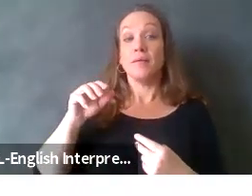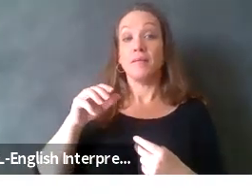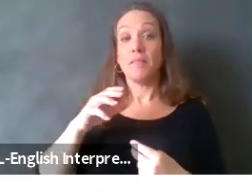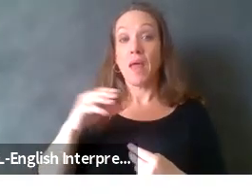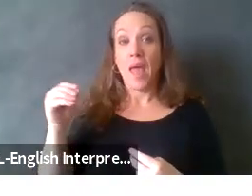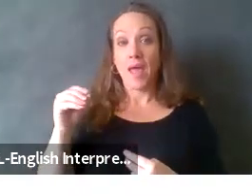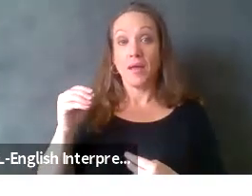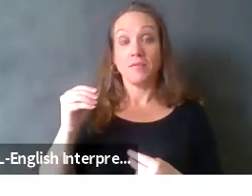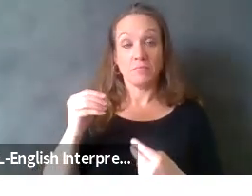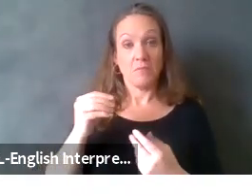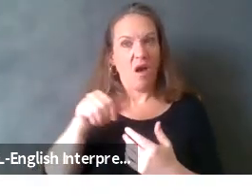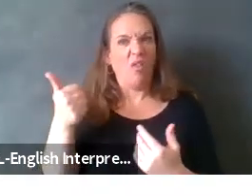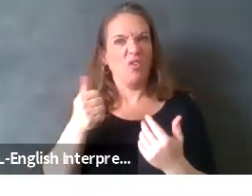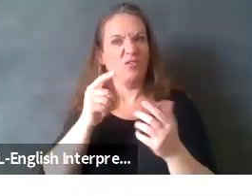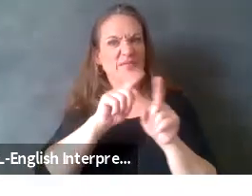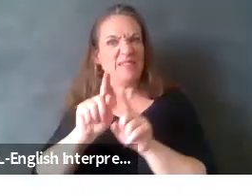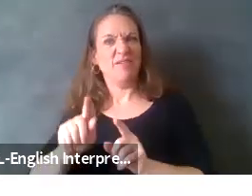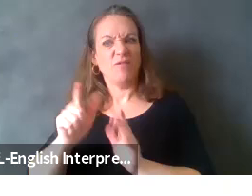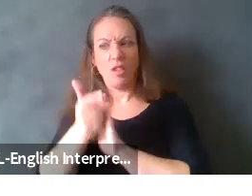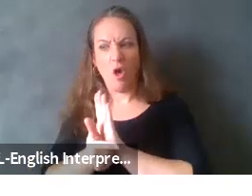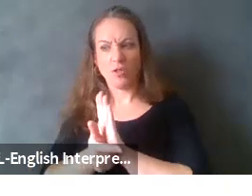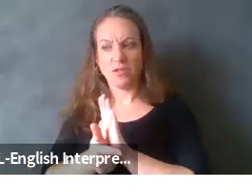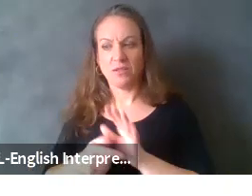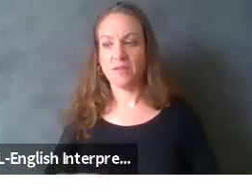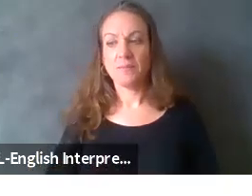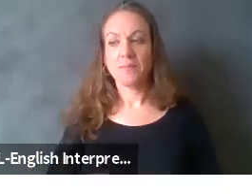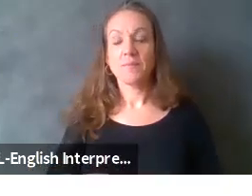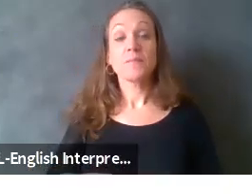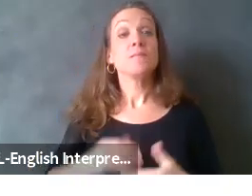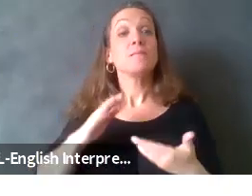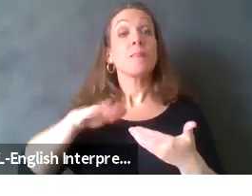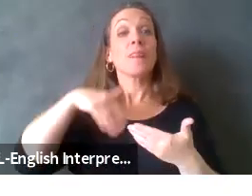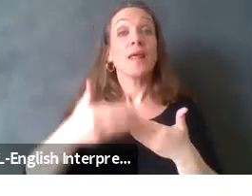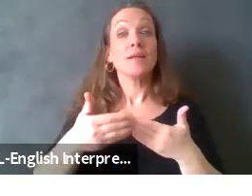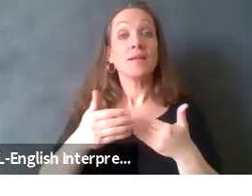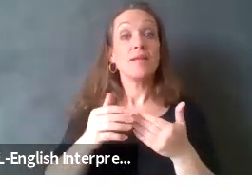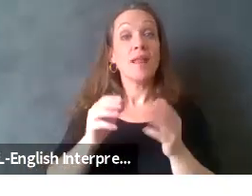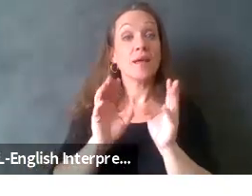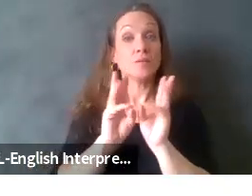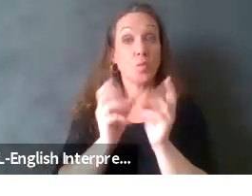ADA, and other relevant laws. Upcoming sessions are available at